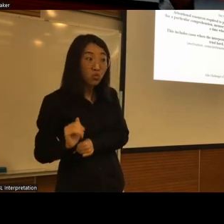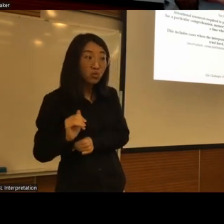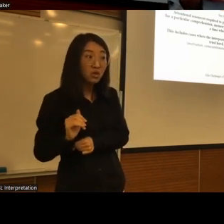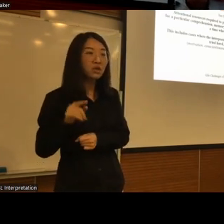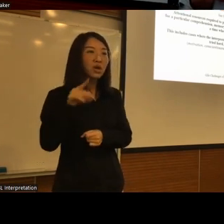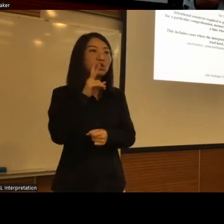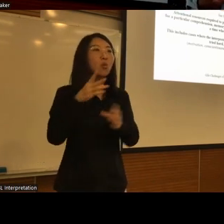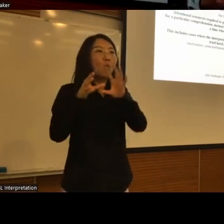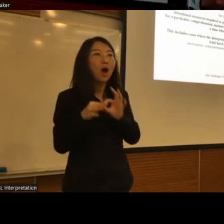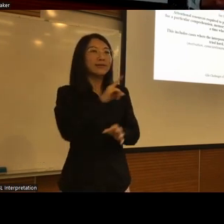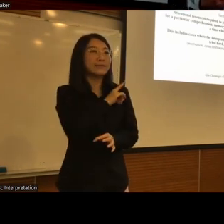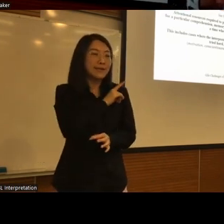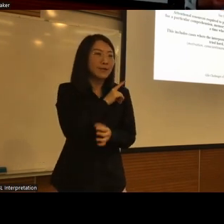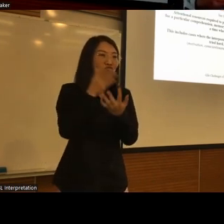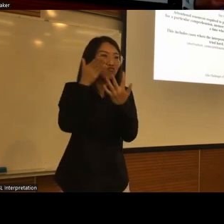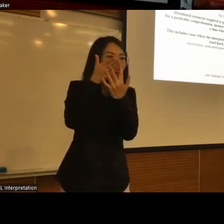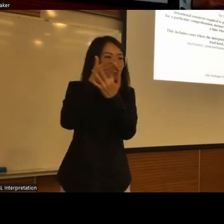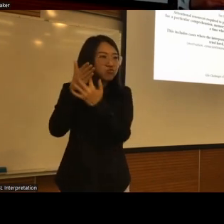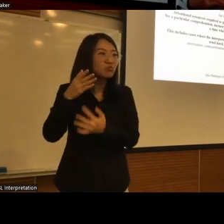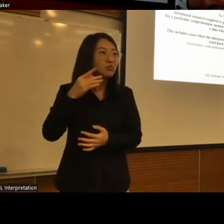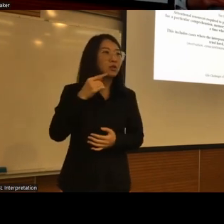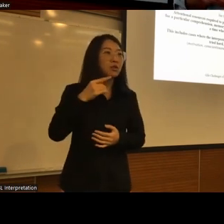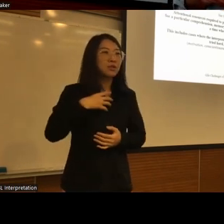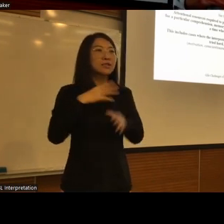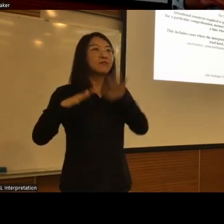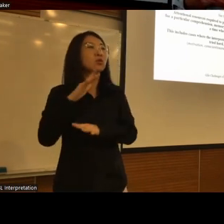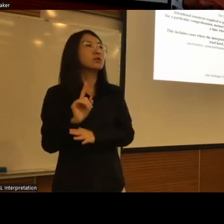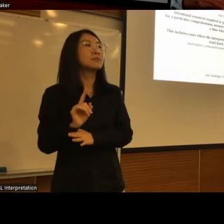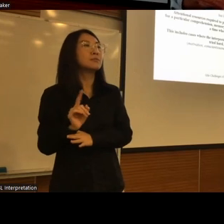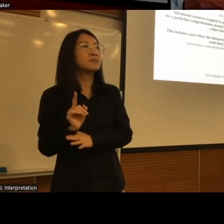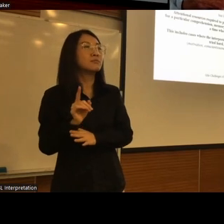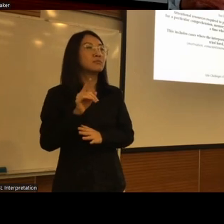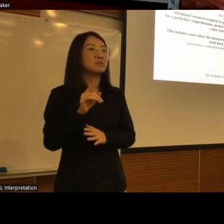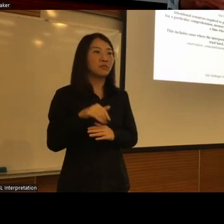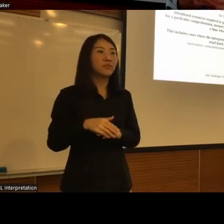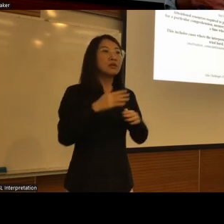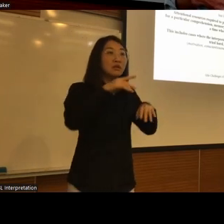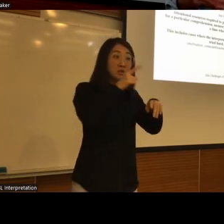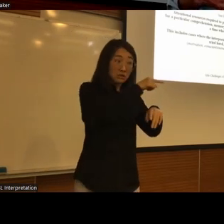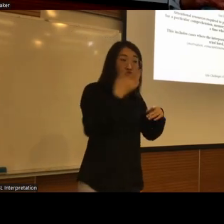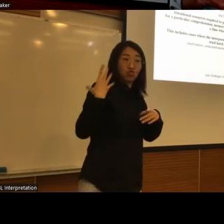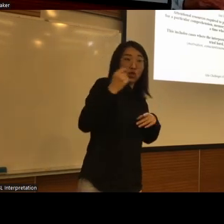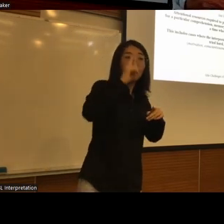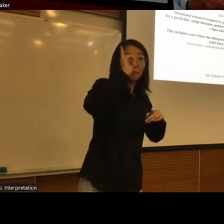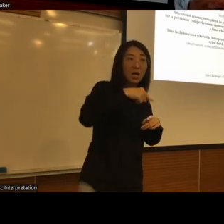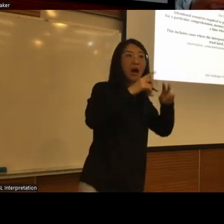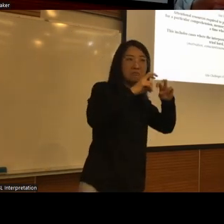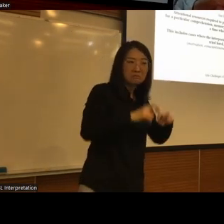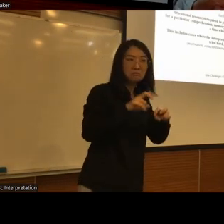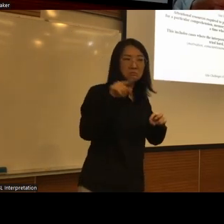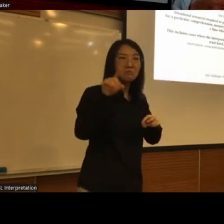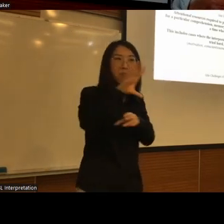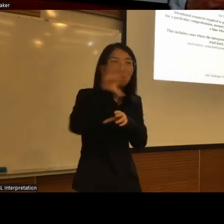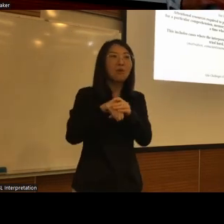that I didn't factor it in the beginning, and I just started recently to include it in